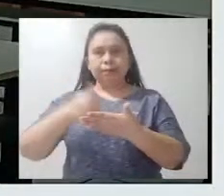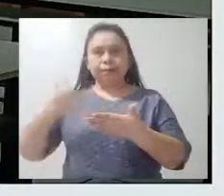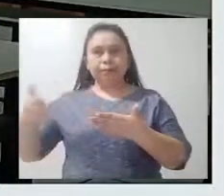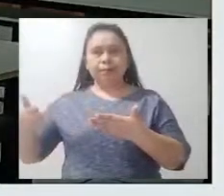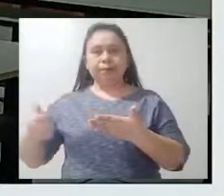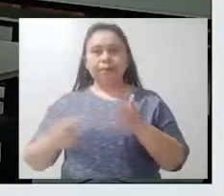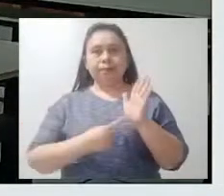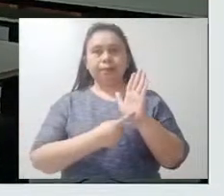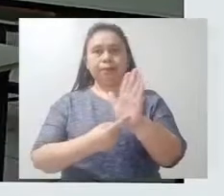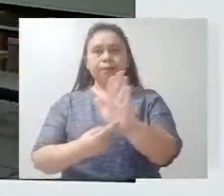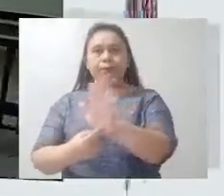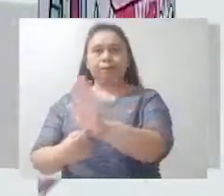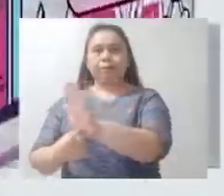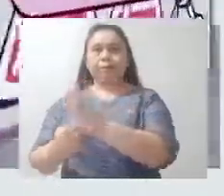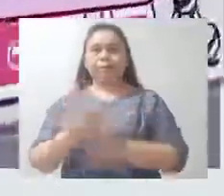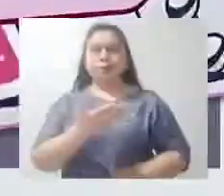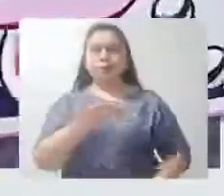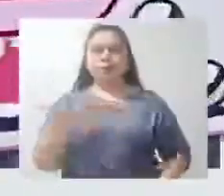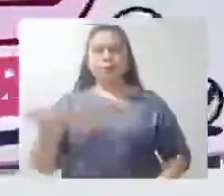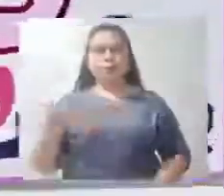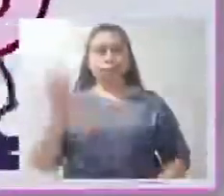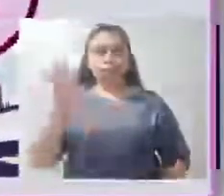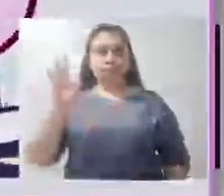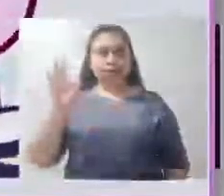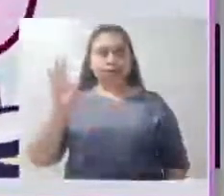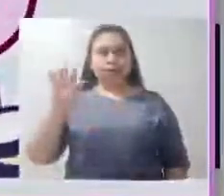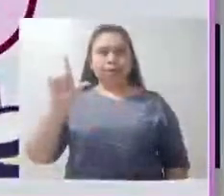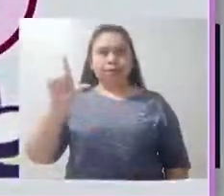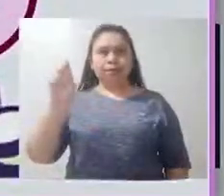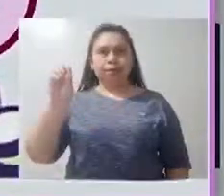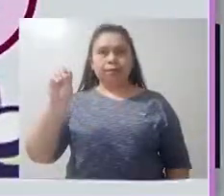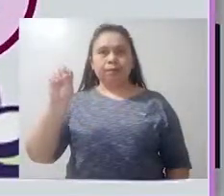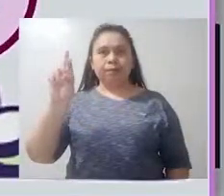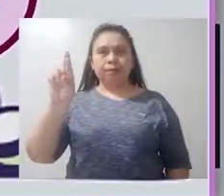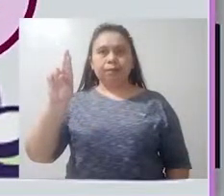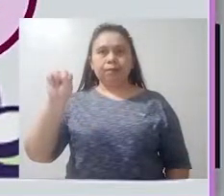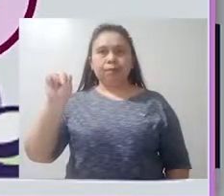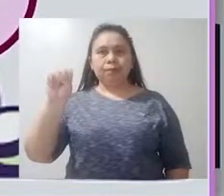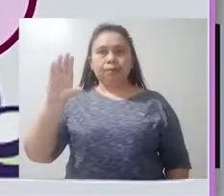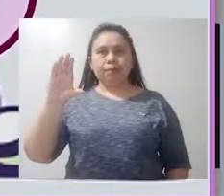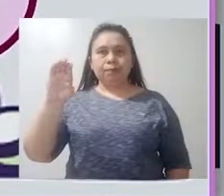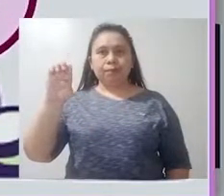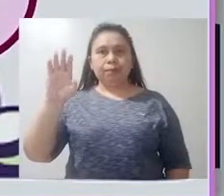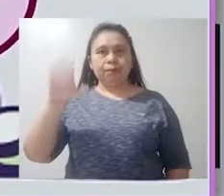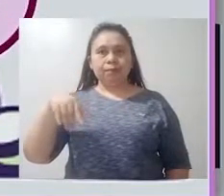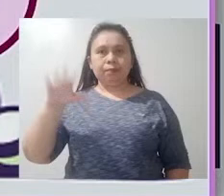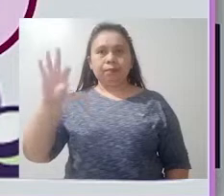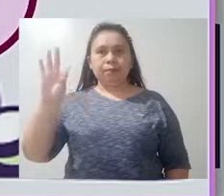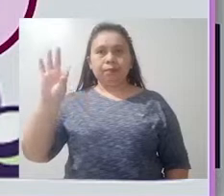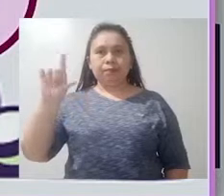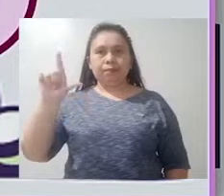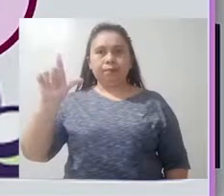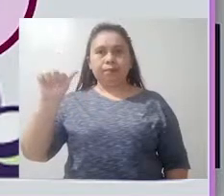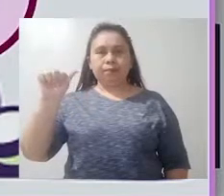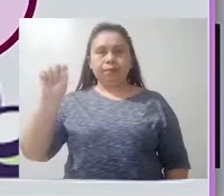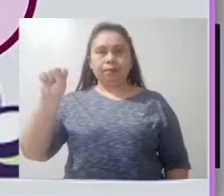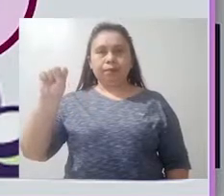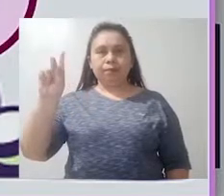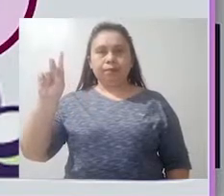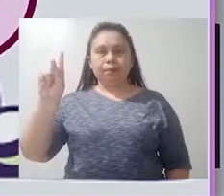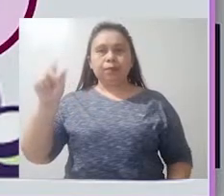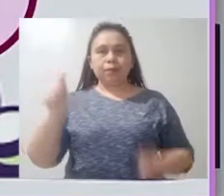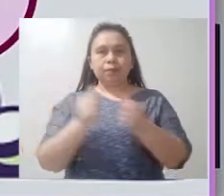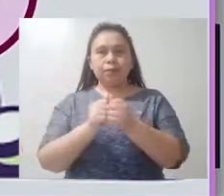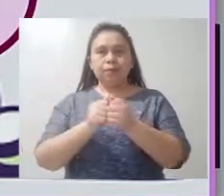The next apparatus that I will show you is the Florence flask. This has a round